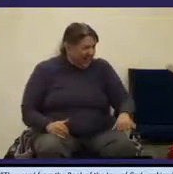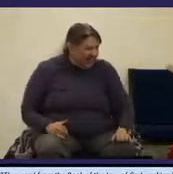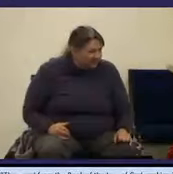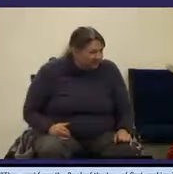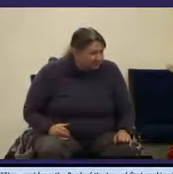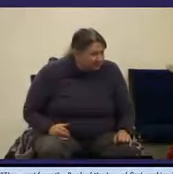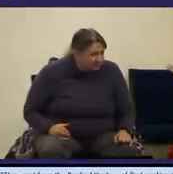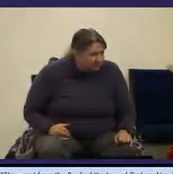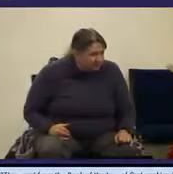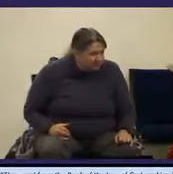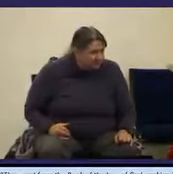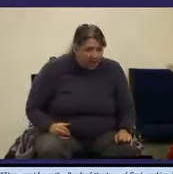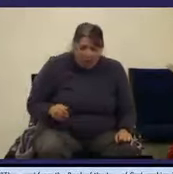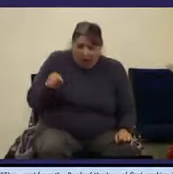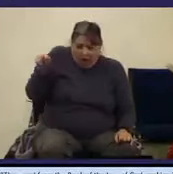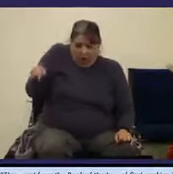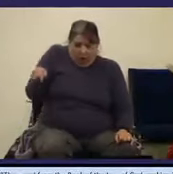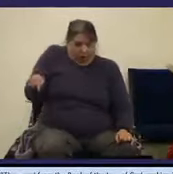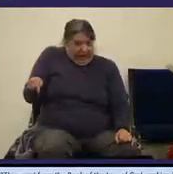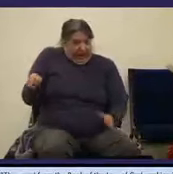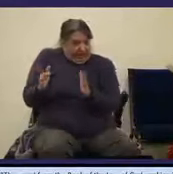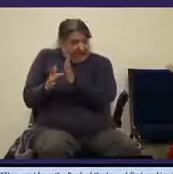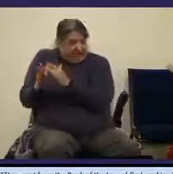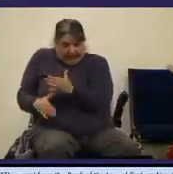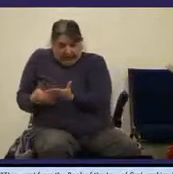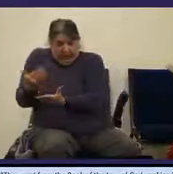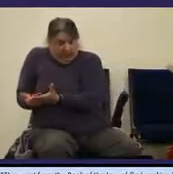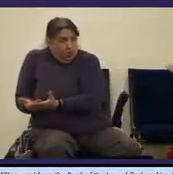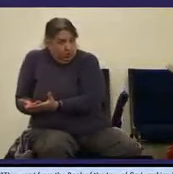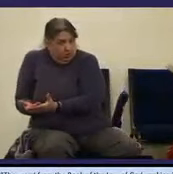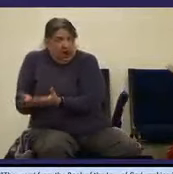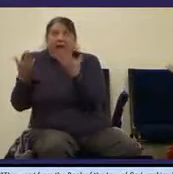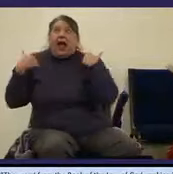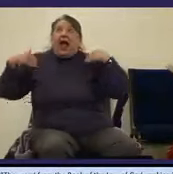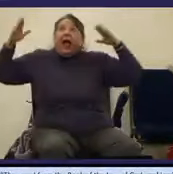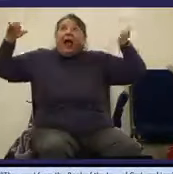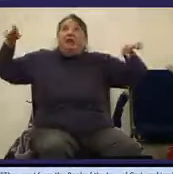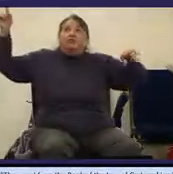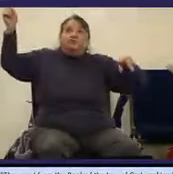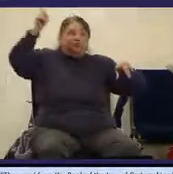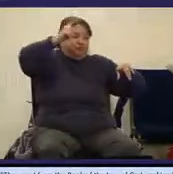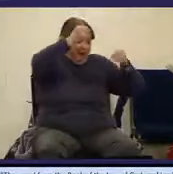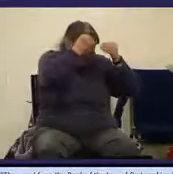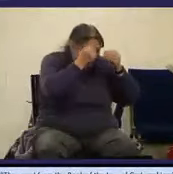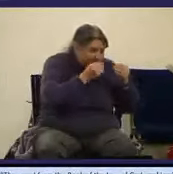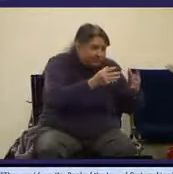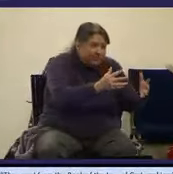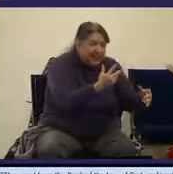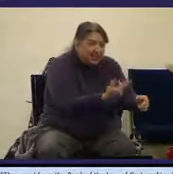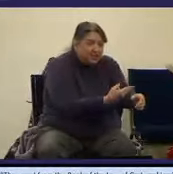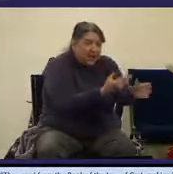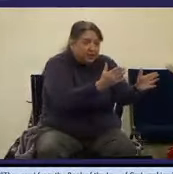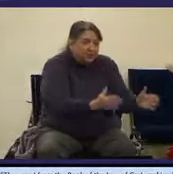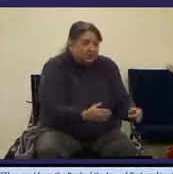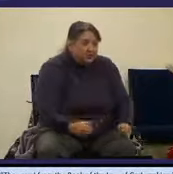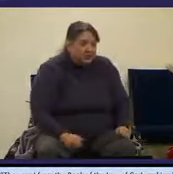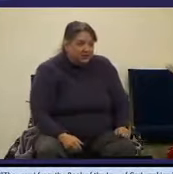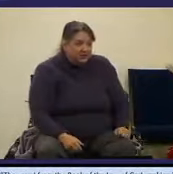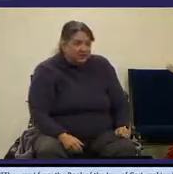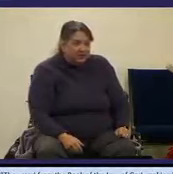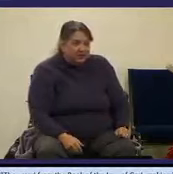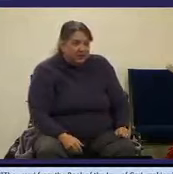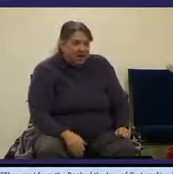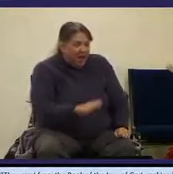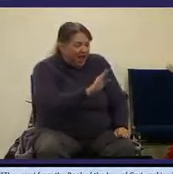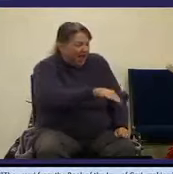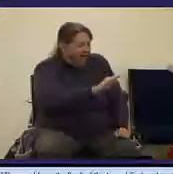oil. When he comes into the scene, he offers great joy for all the people. Now Jesus is speaking in John 15:11. It says, these things I